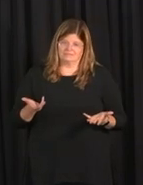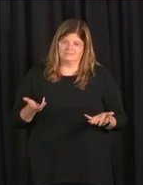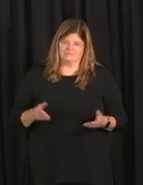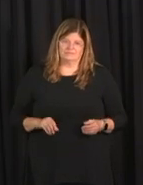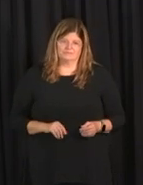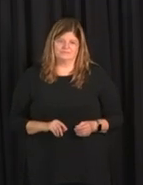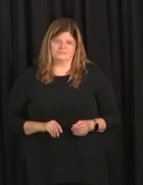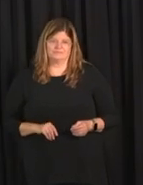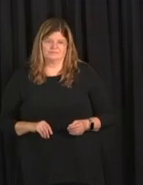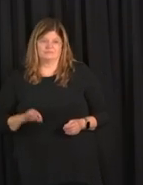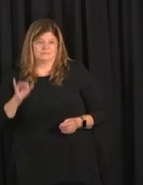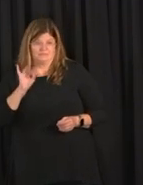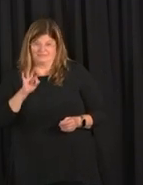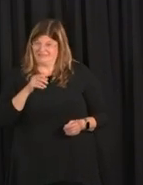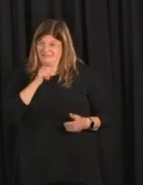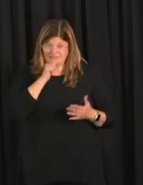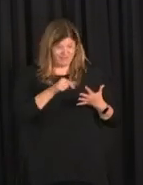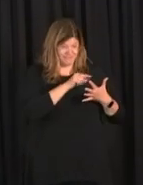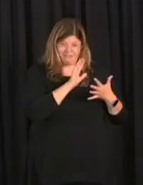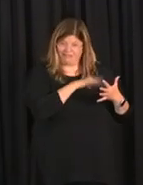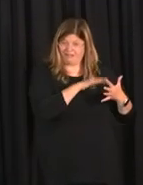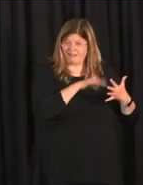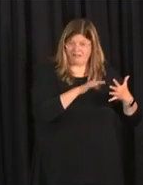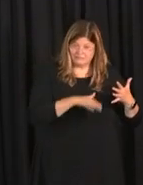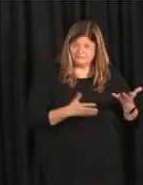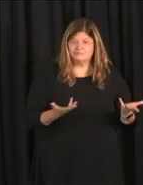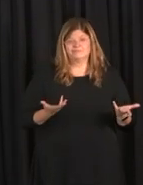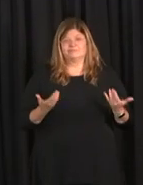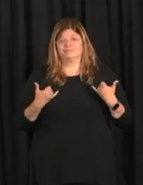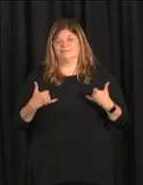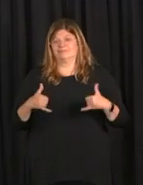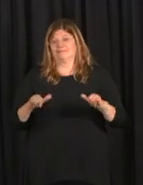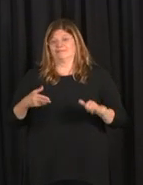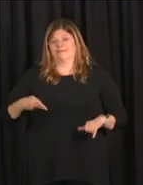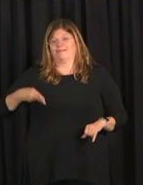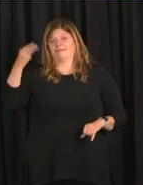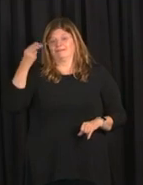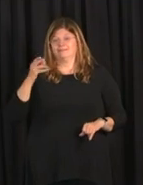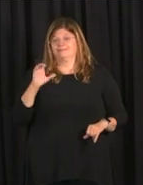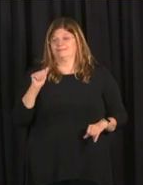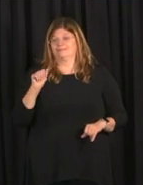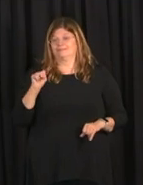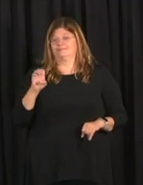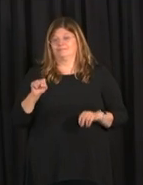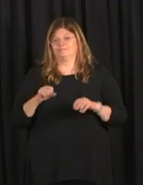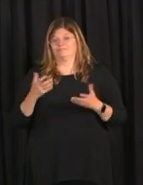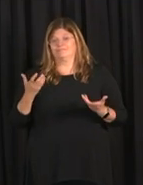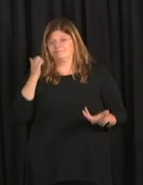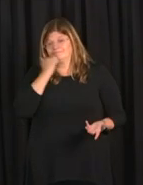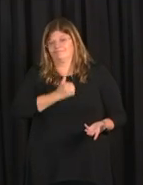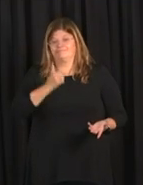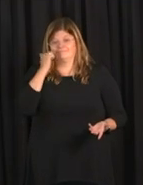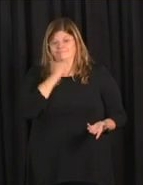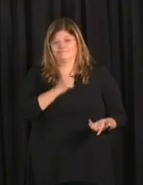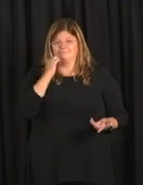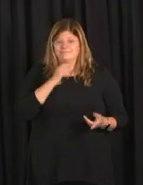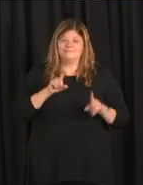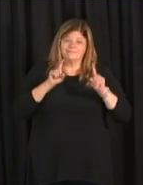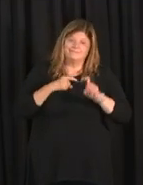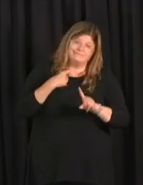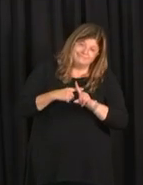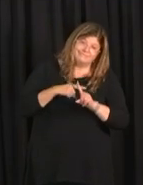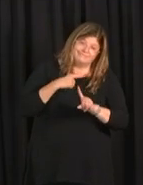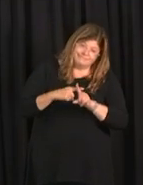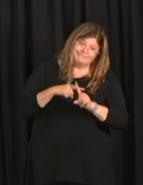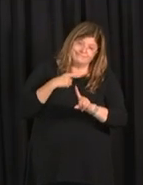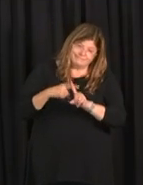be. If we don't do that, we're gonna still have high daily case rates or high test